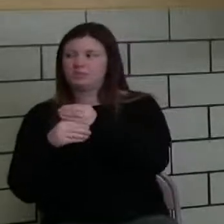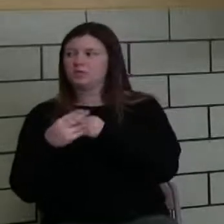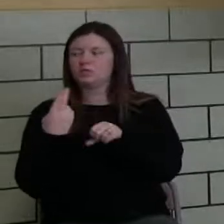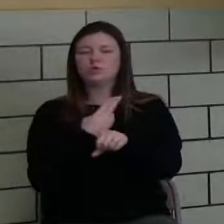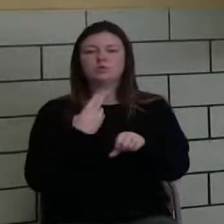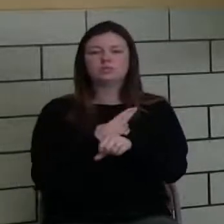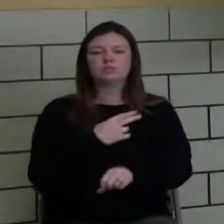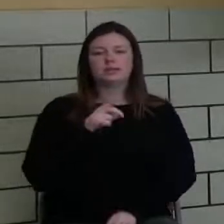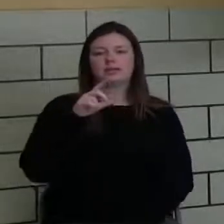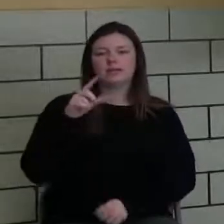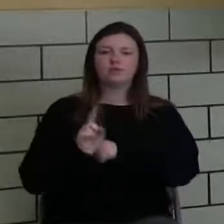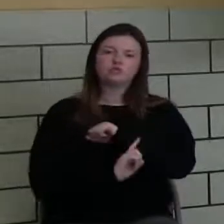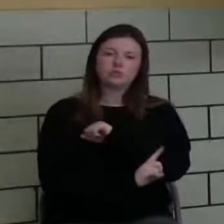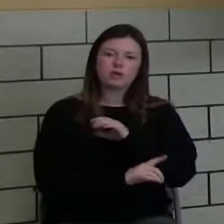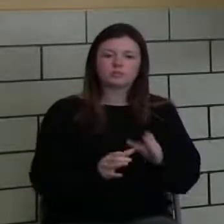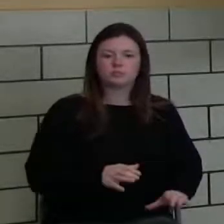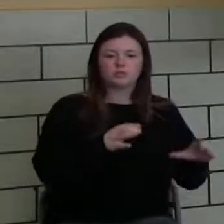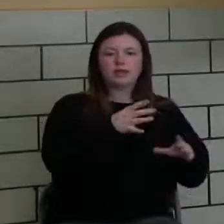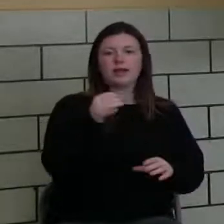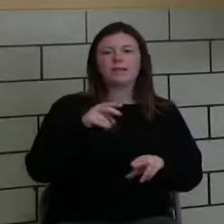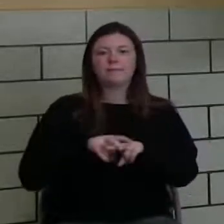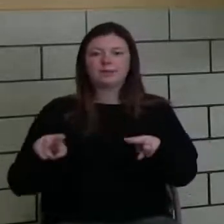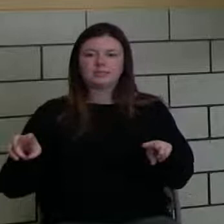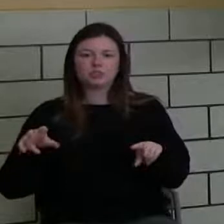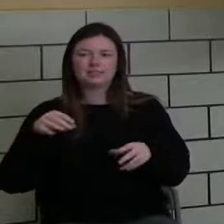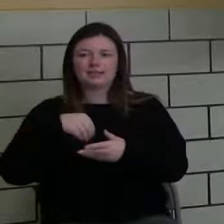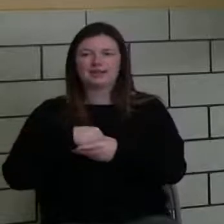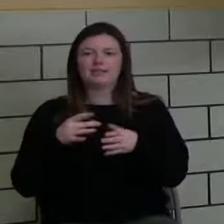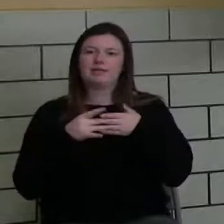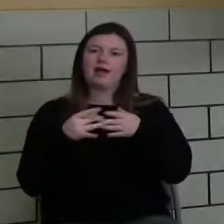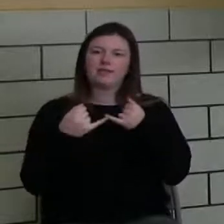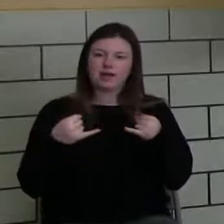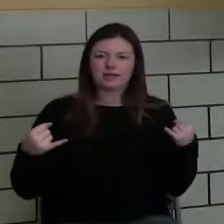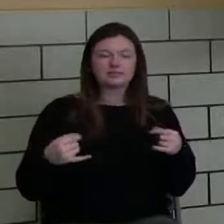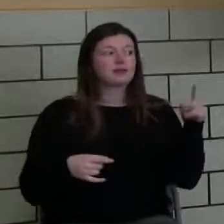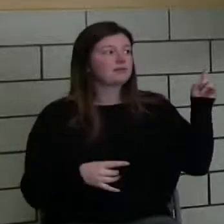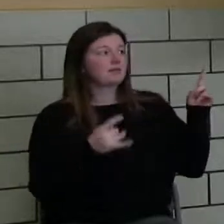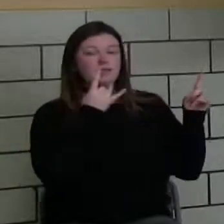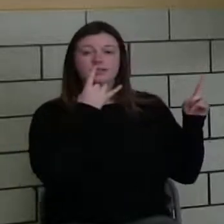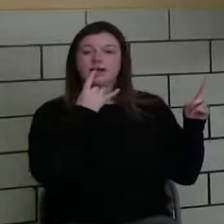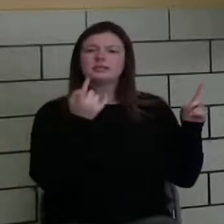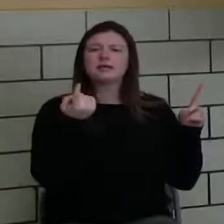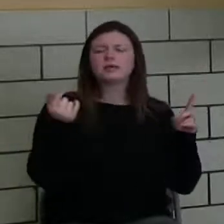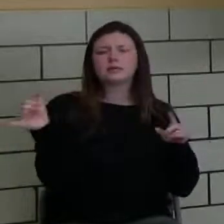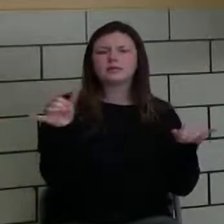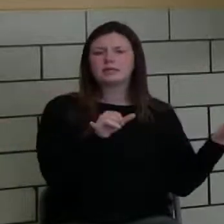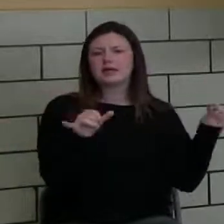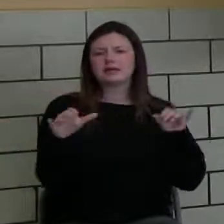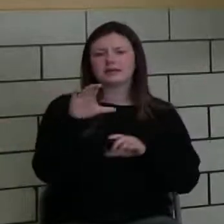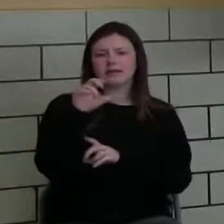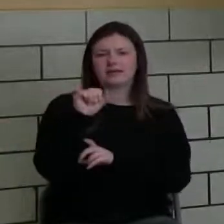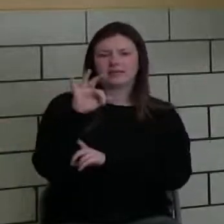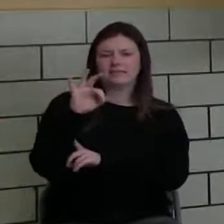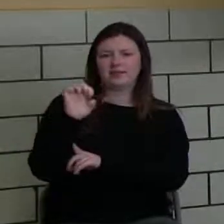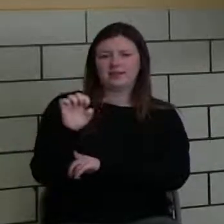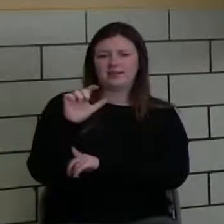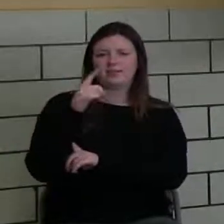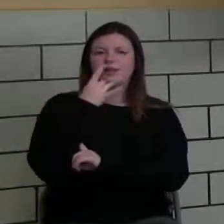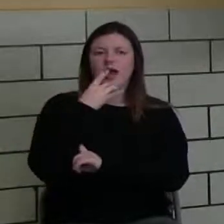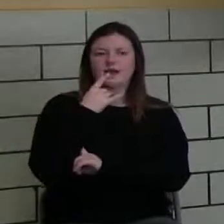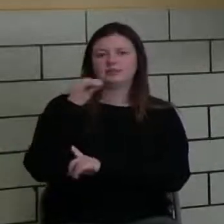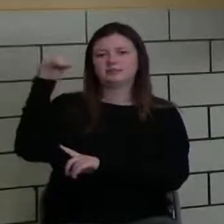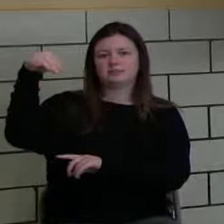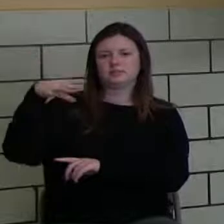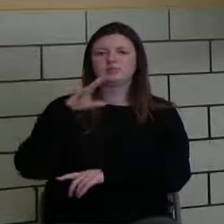litter receptacle and benches that are in the streetscape guidelines. These lights are a little bit like what those cafe lights that we're talking about over